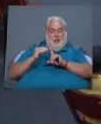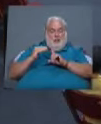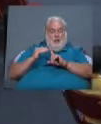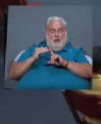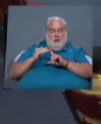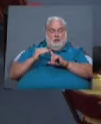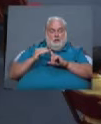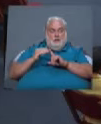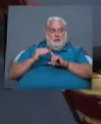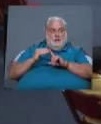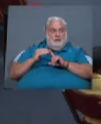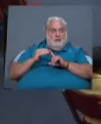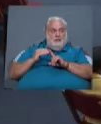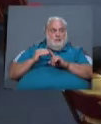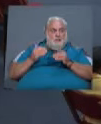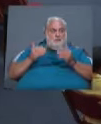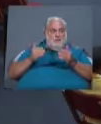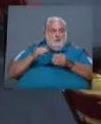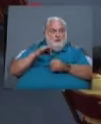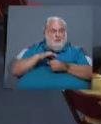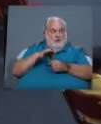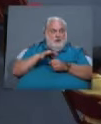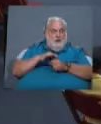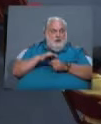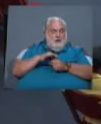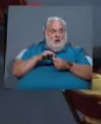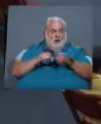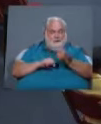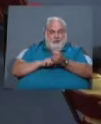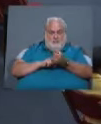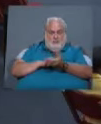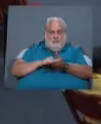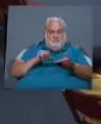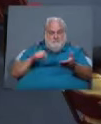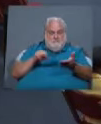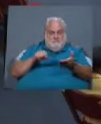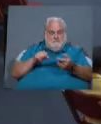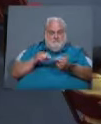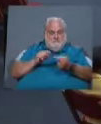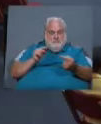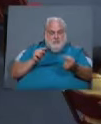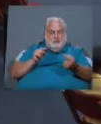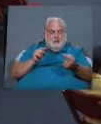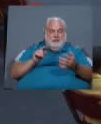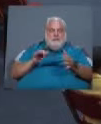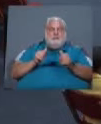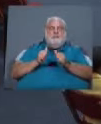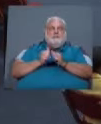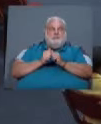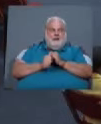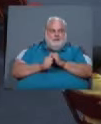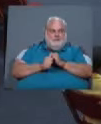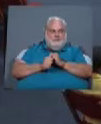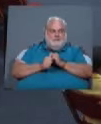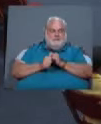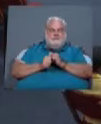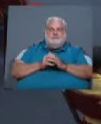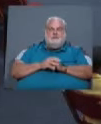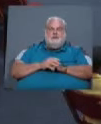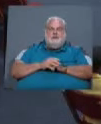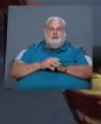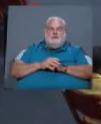has pushed the button, so we'll move to a vote then. All in favor? Aye. Opposed? The ordinance